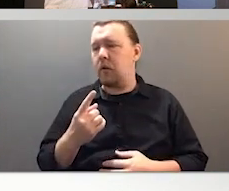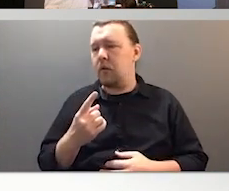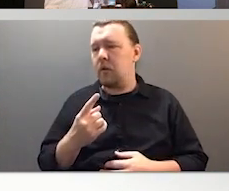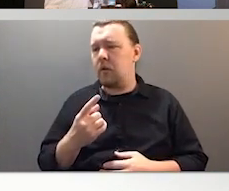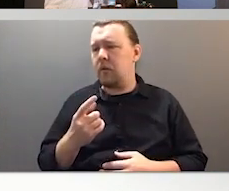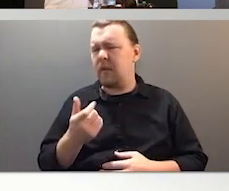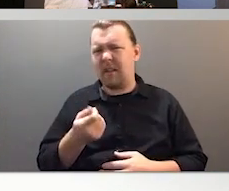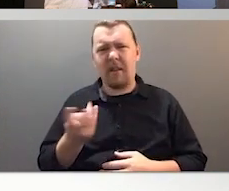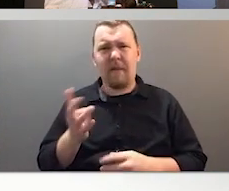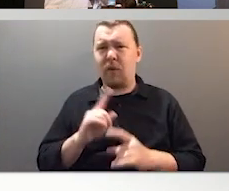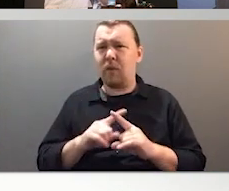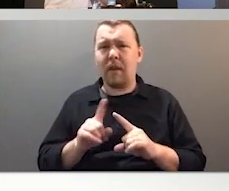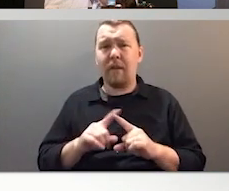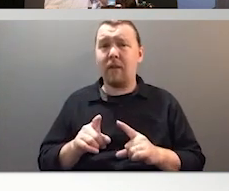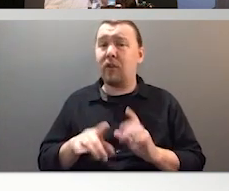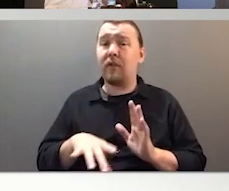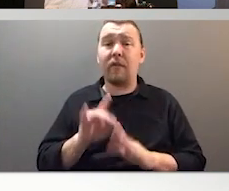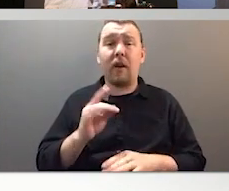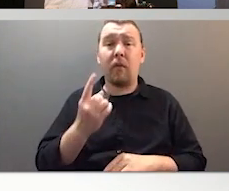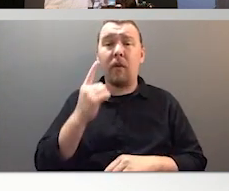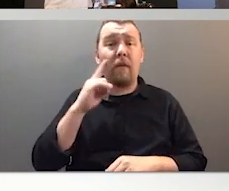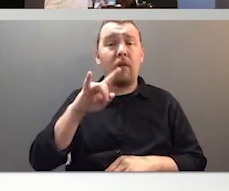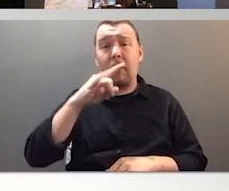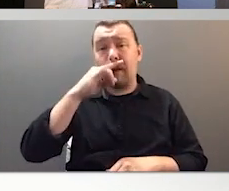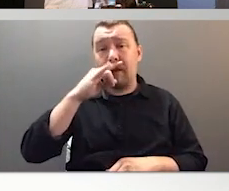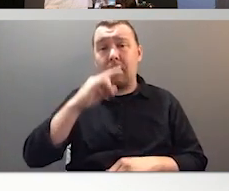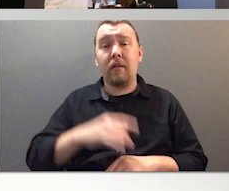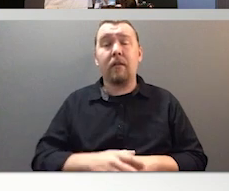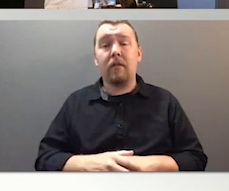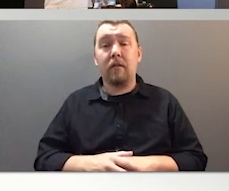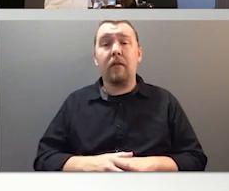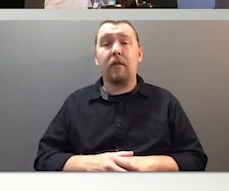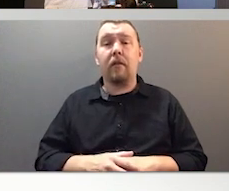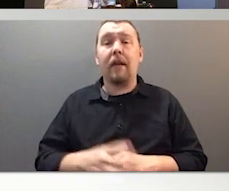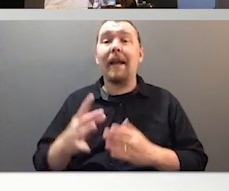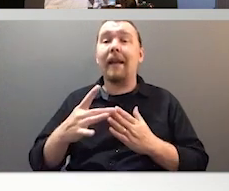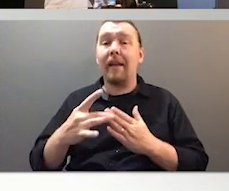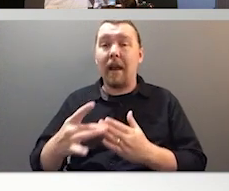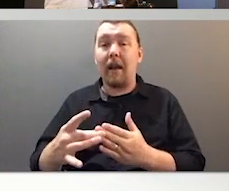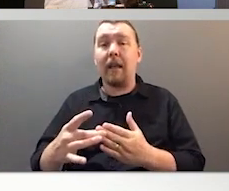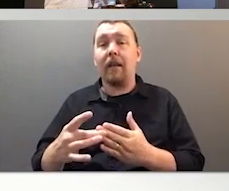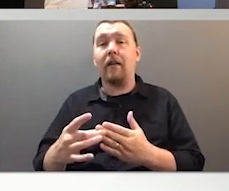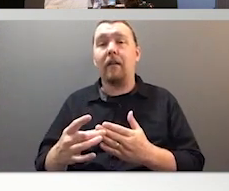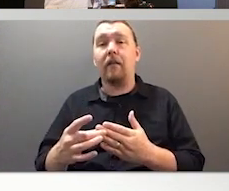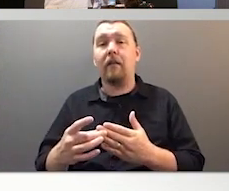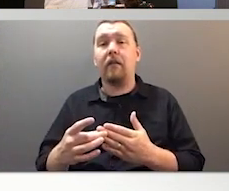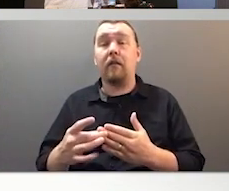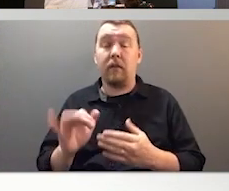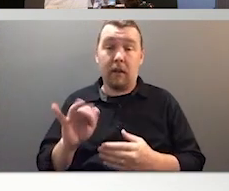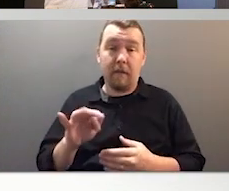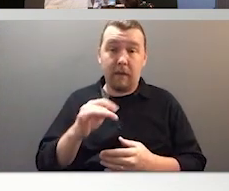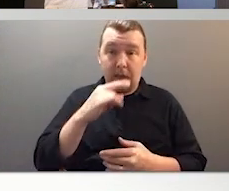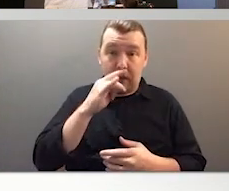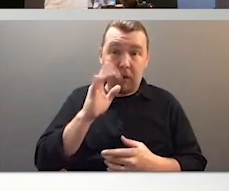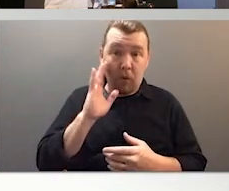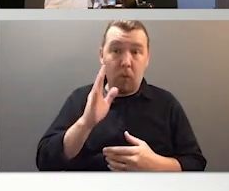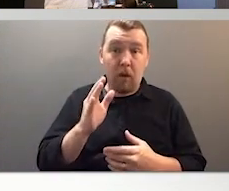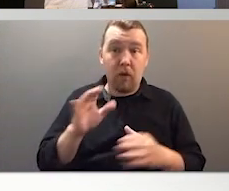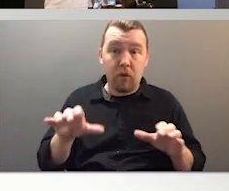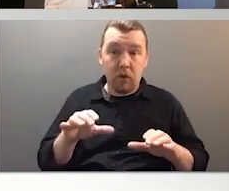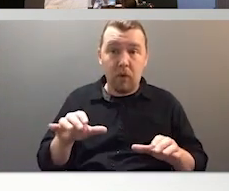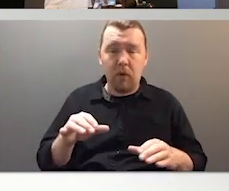one that's for kids, that's guided, if they'll tolerate it, and starting with something that's maybe 2